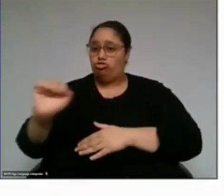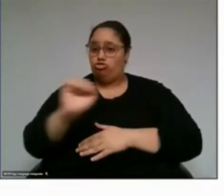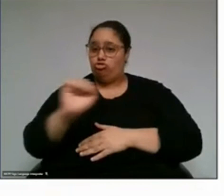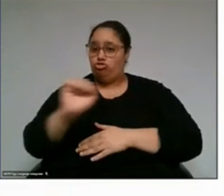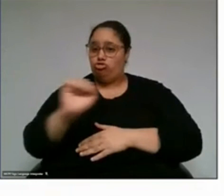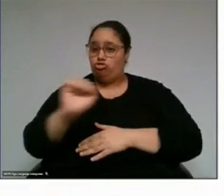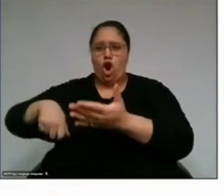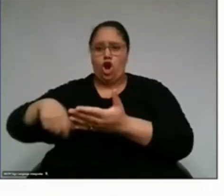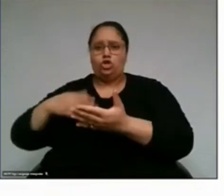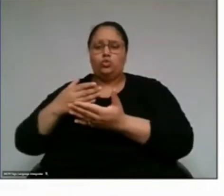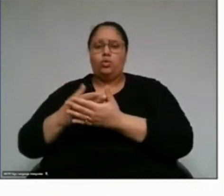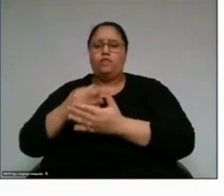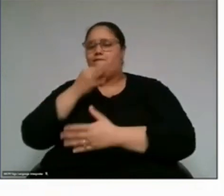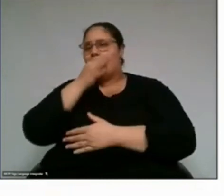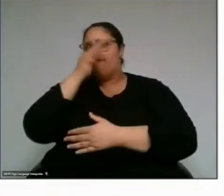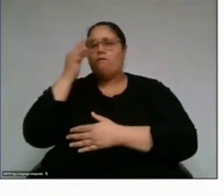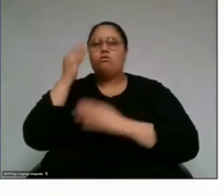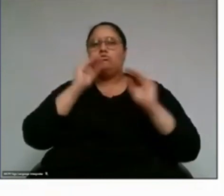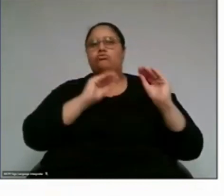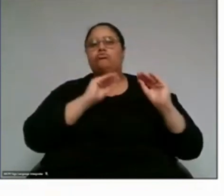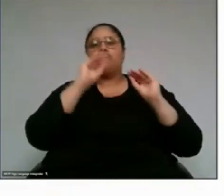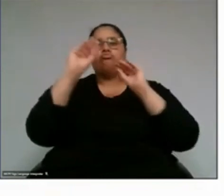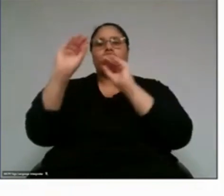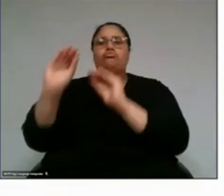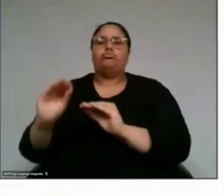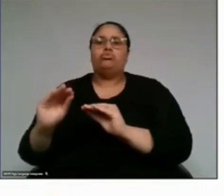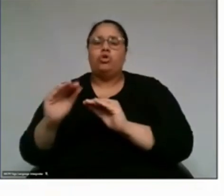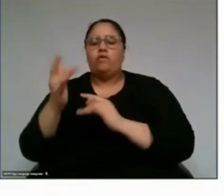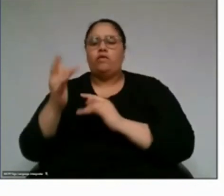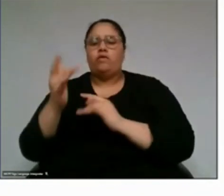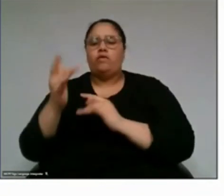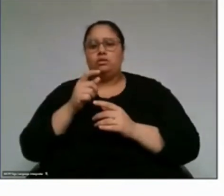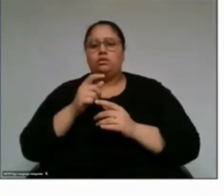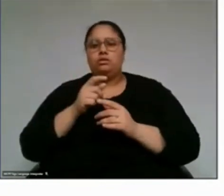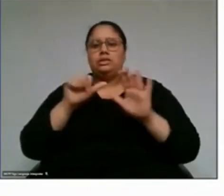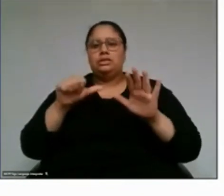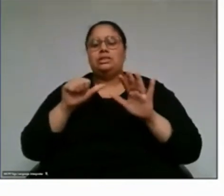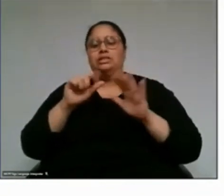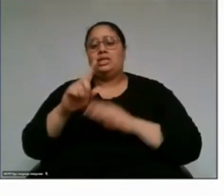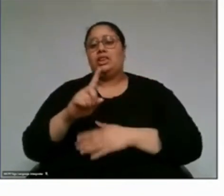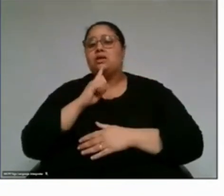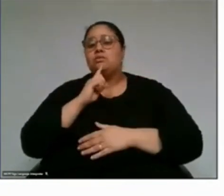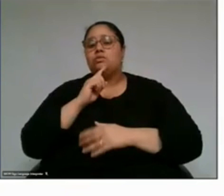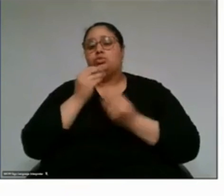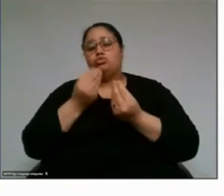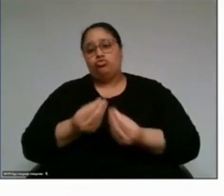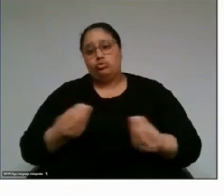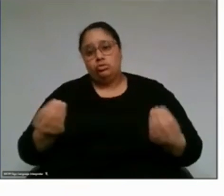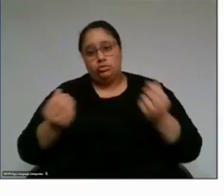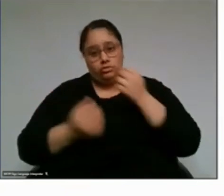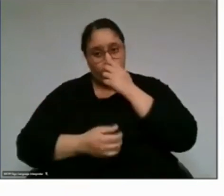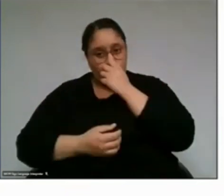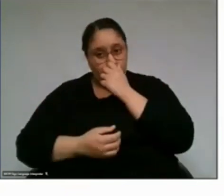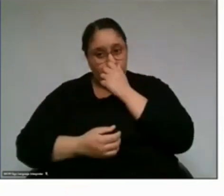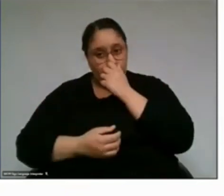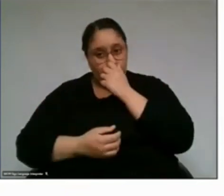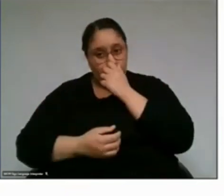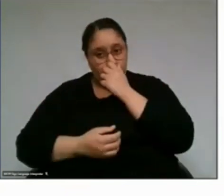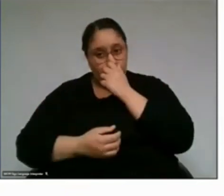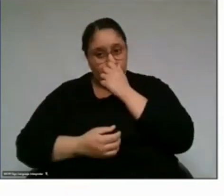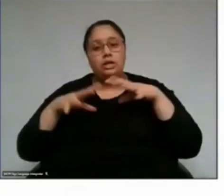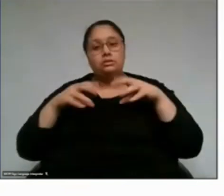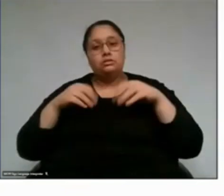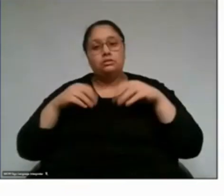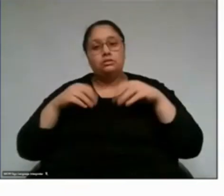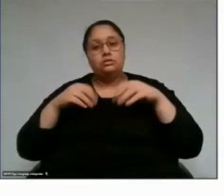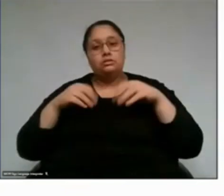with the forced relocation of 16,000 children. So I'll take this opportunity to ask the honourable